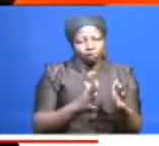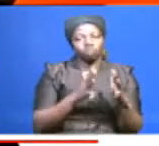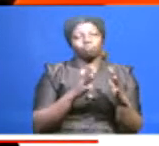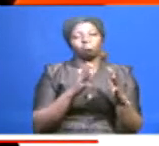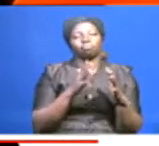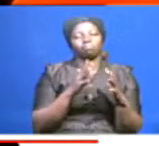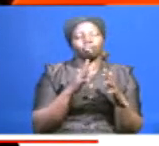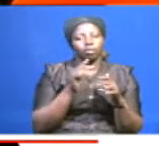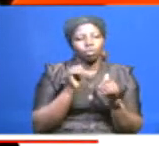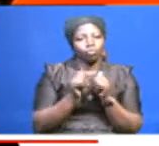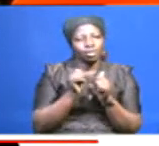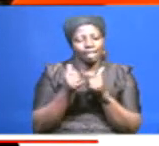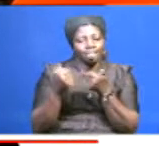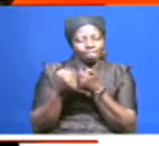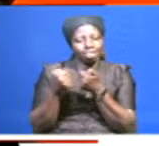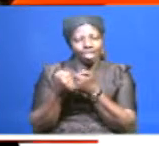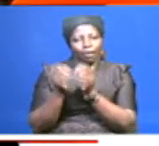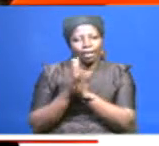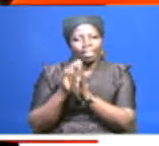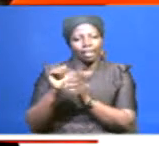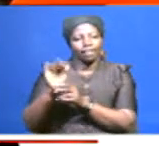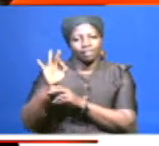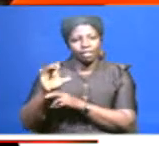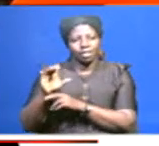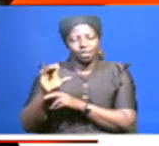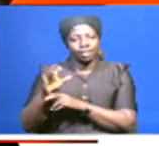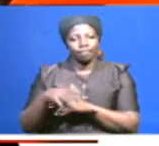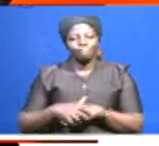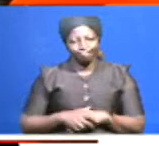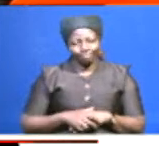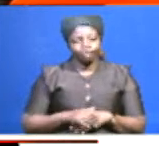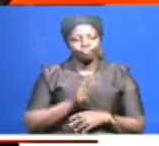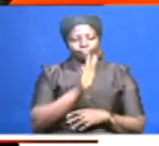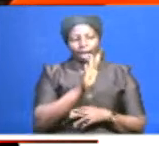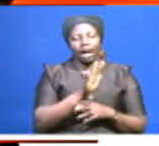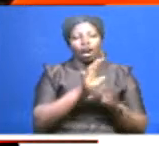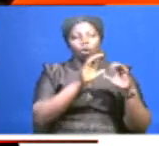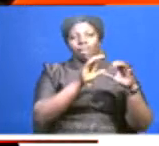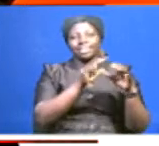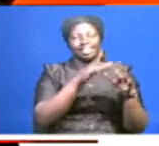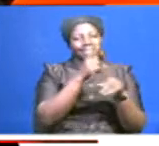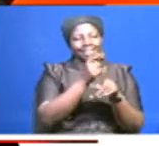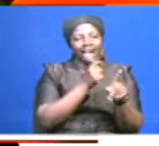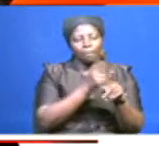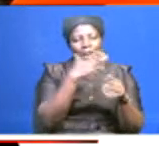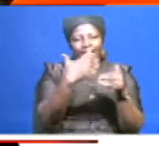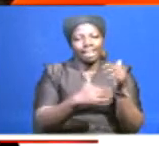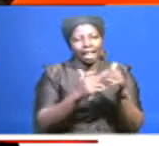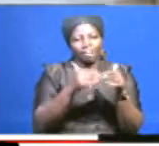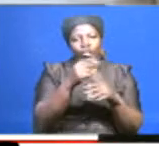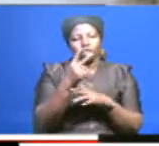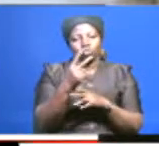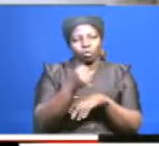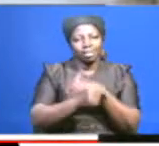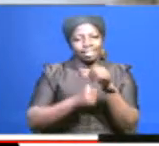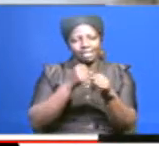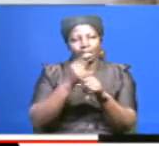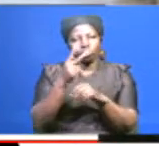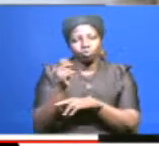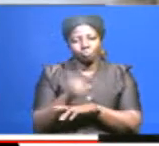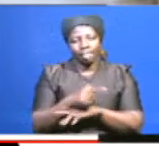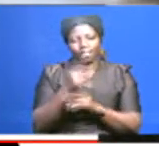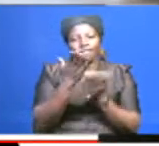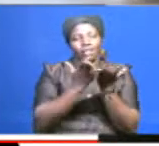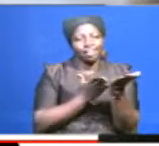Kasarani Stadium. His time at the Coastal-based club came to an end after 2 years and 2 months of service. Bandari Chief Executive